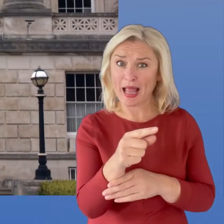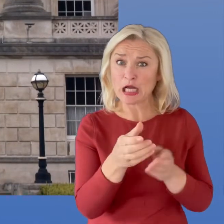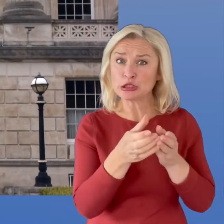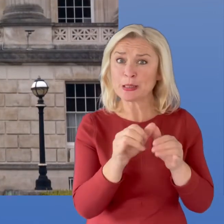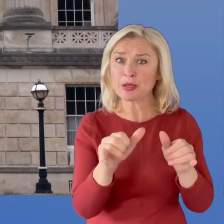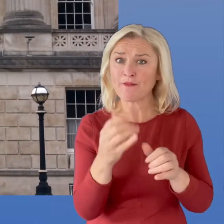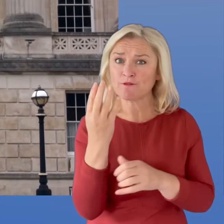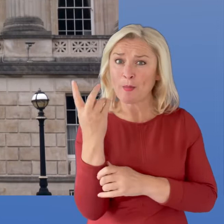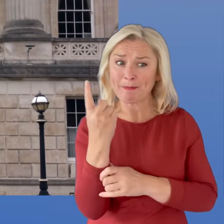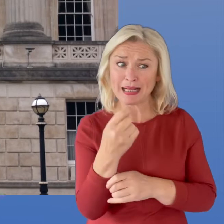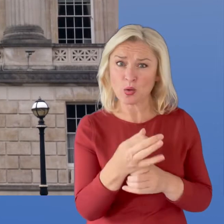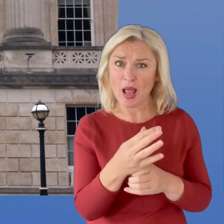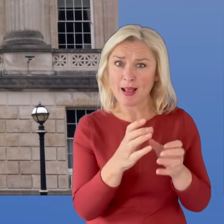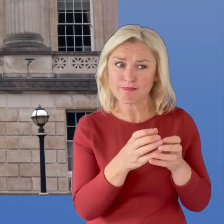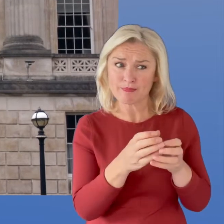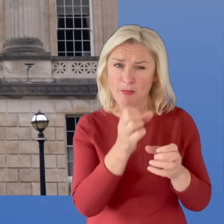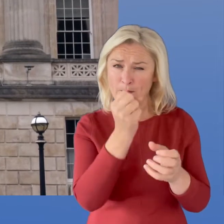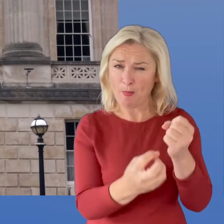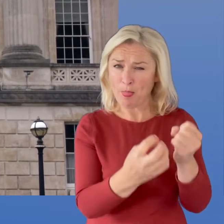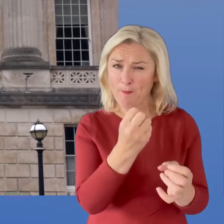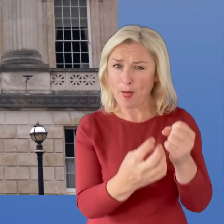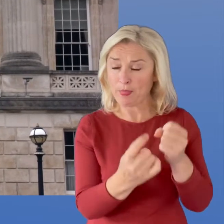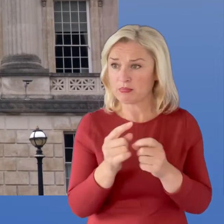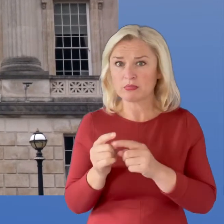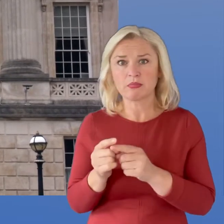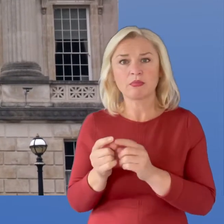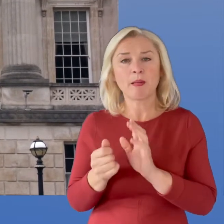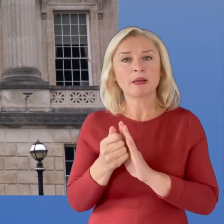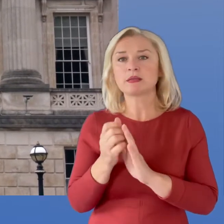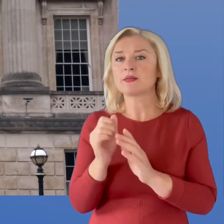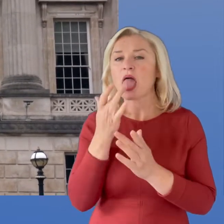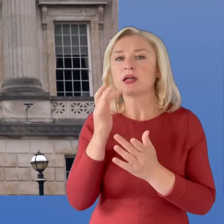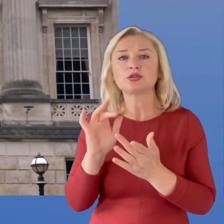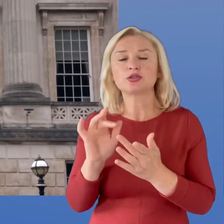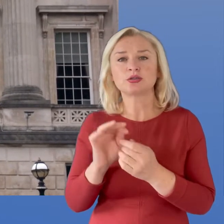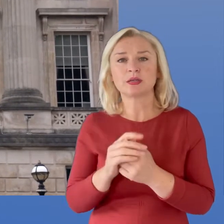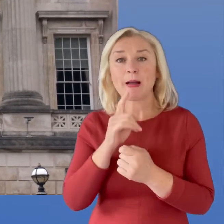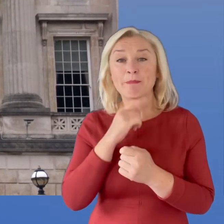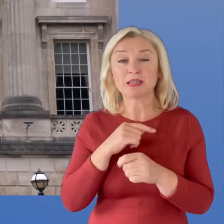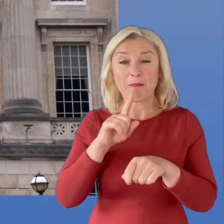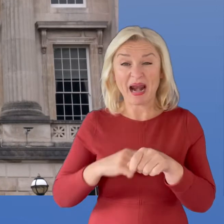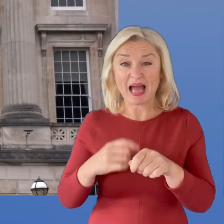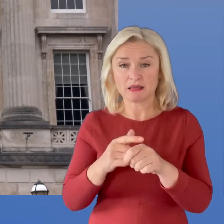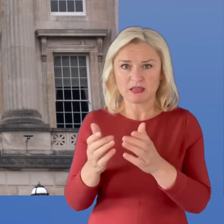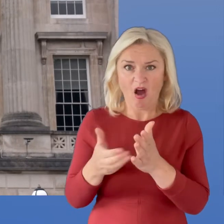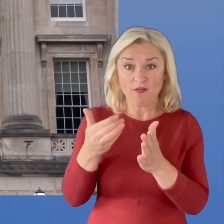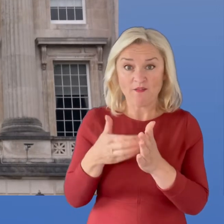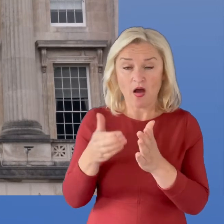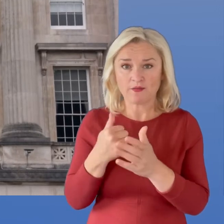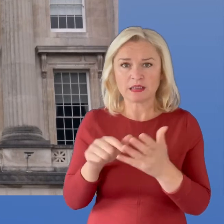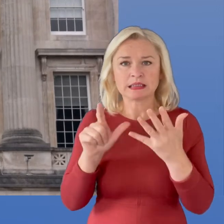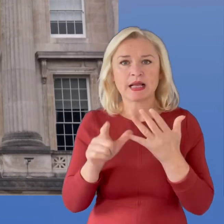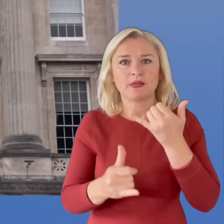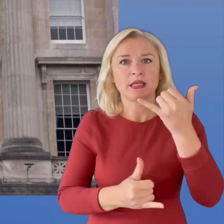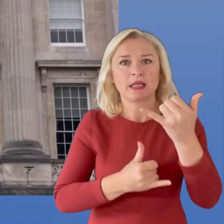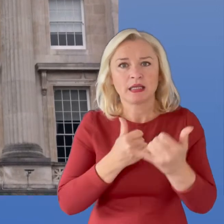not sustain any damage. The camouflage removal was a different story, however. It took 7 years to clean the building at the end of the war,